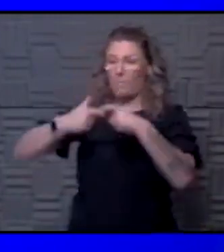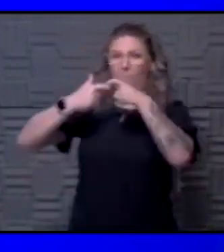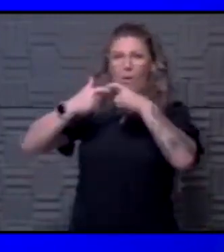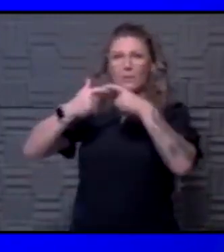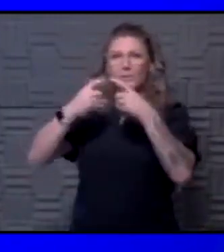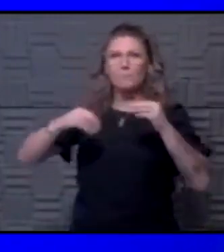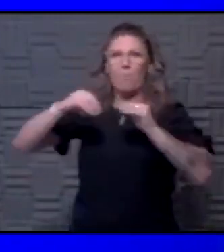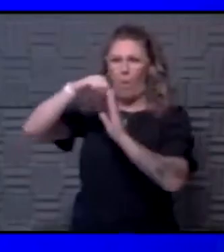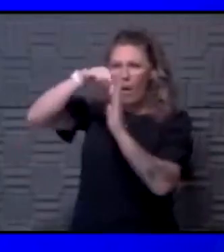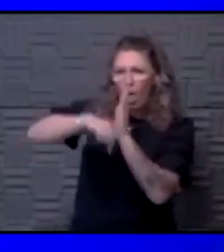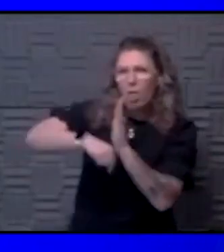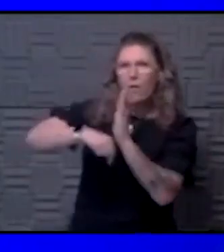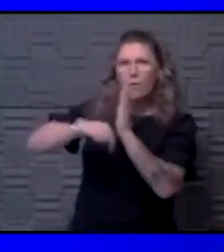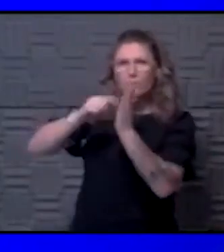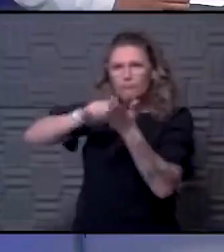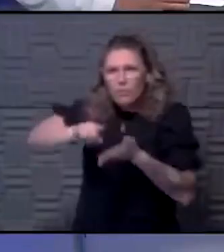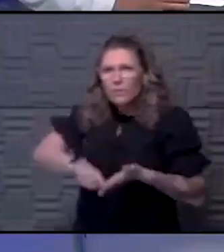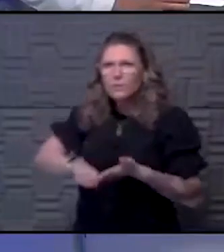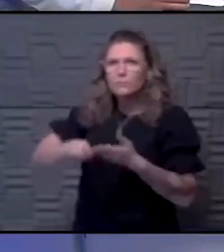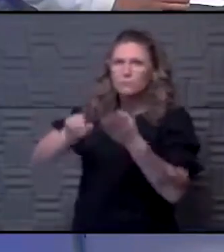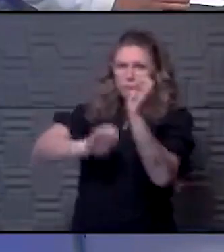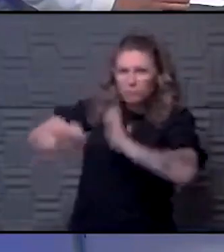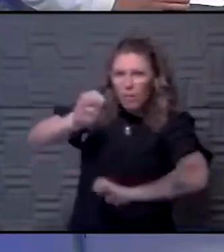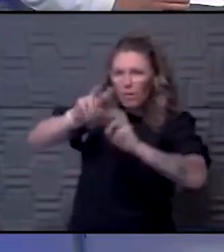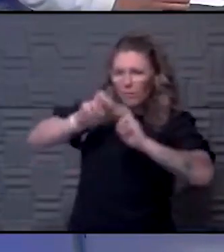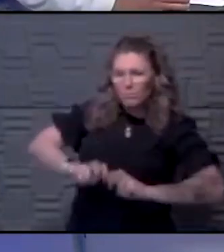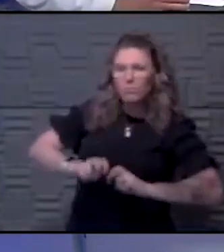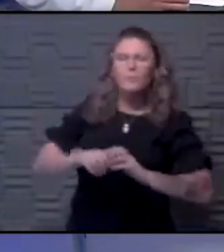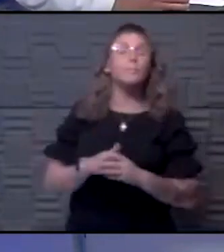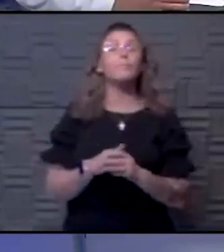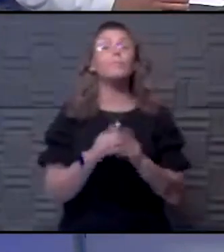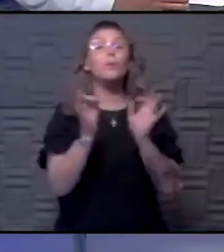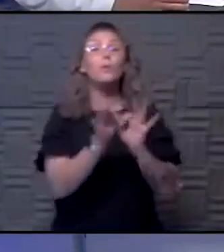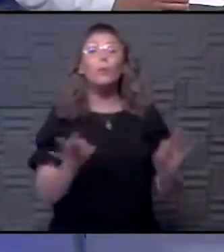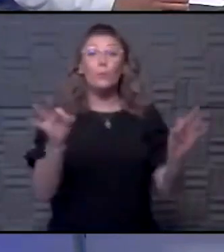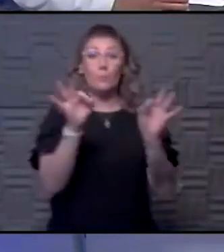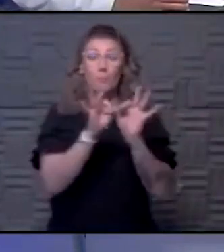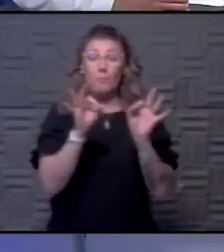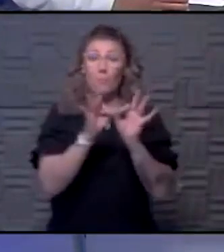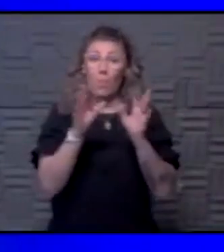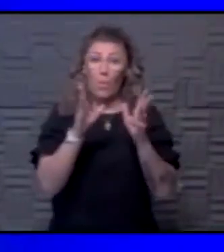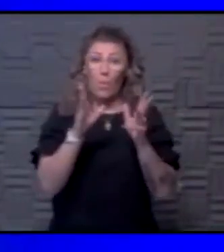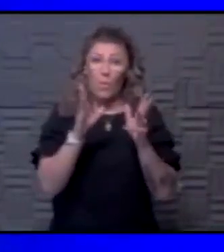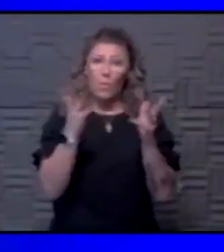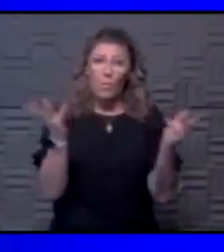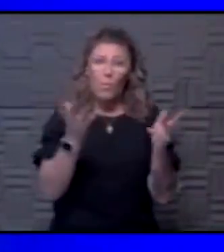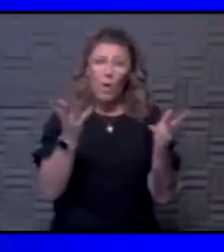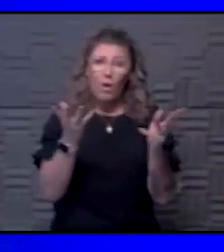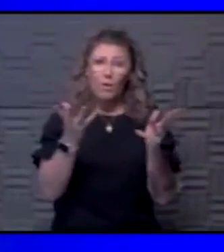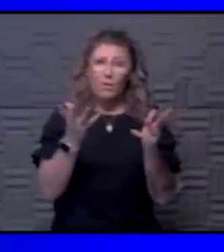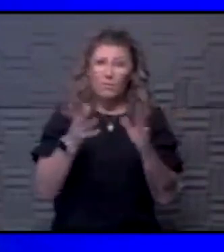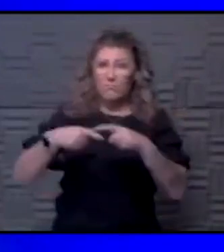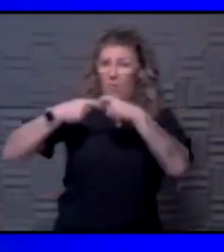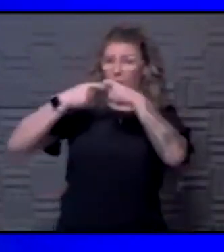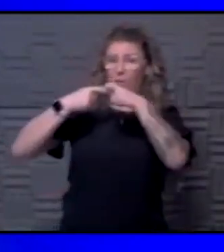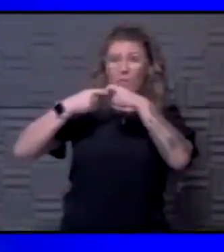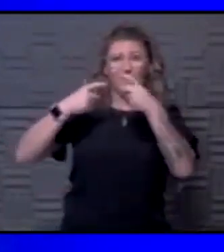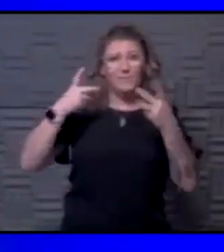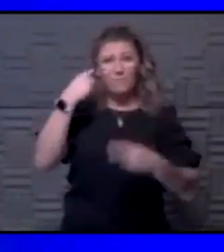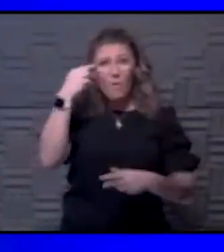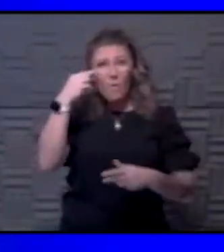deep investigation into all of those details. And importantly, one of the key things about this pause is to make sure that medical